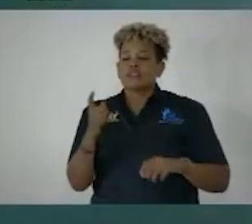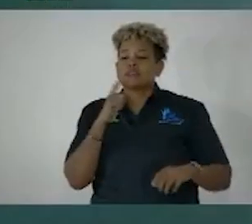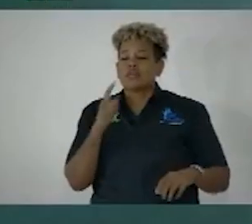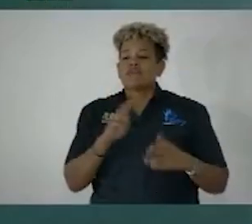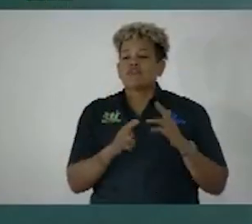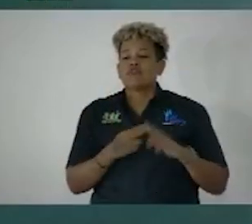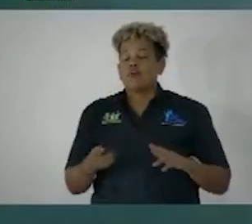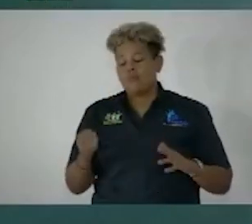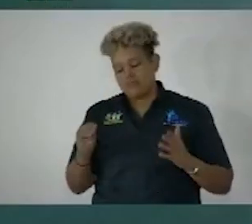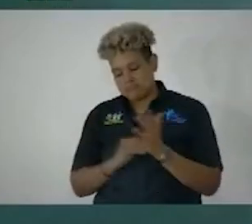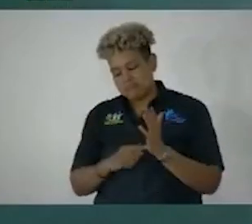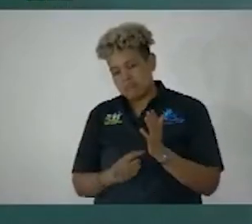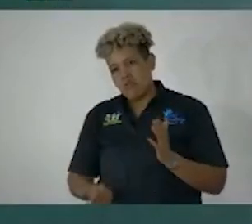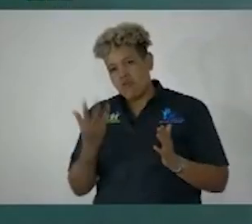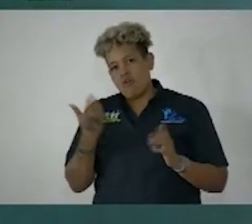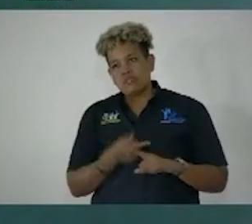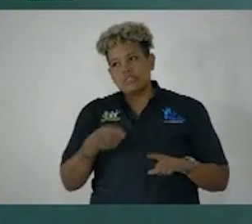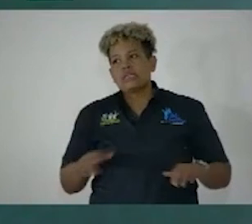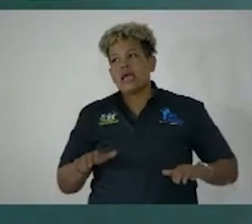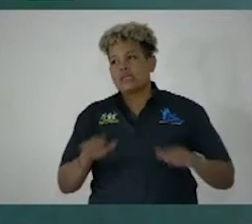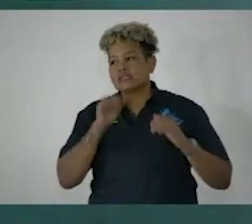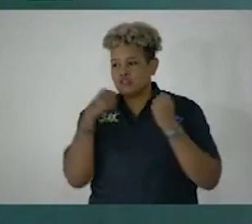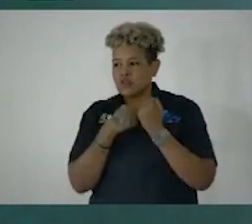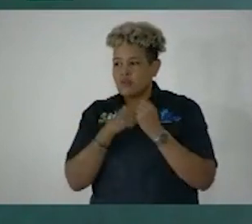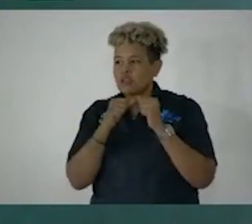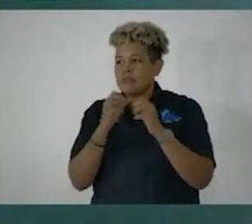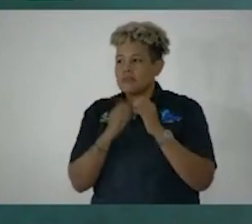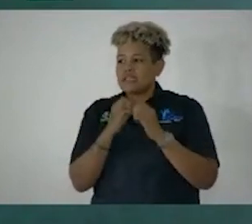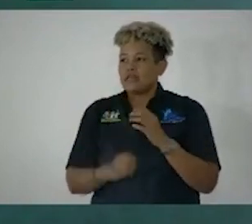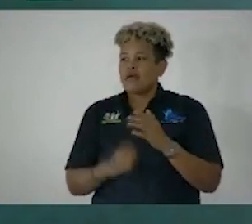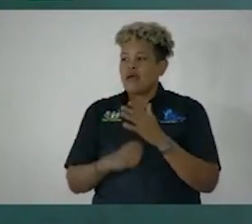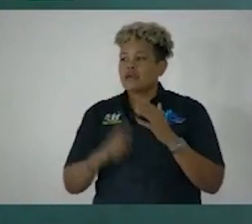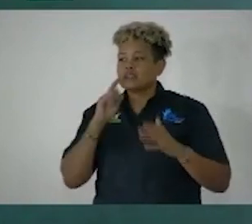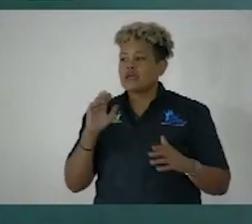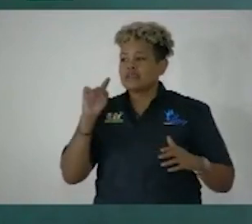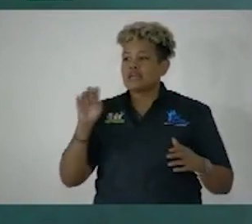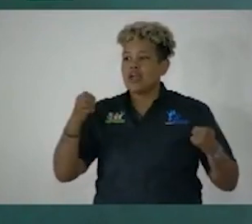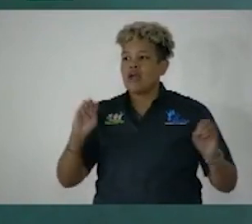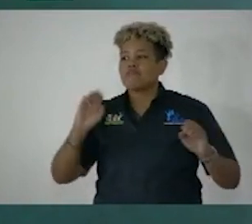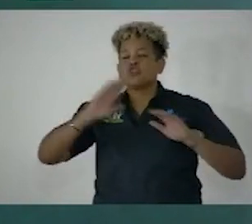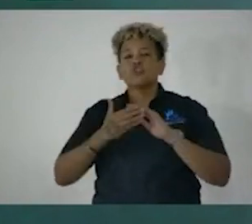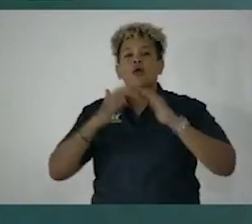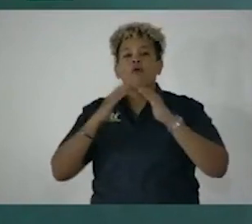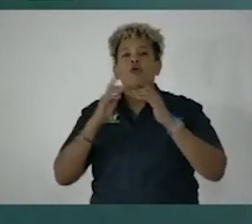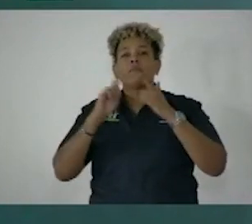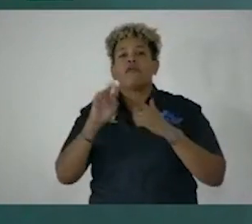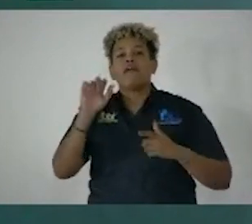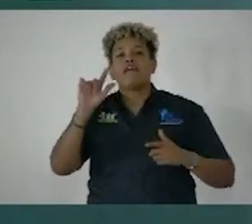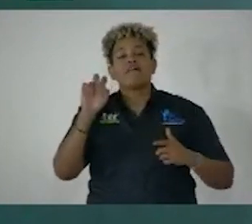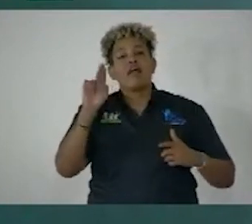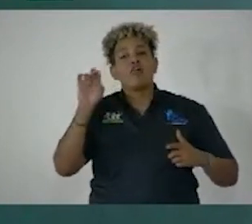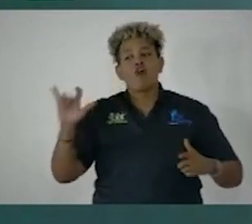there's a figure. This activity supports the maintenance costs of the Executive Office, Jamaica House, and Vale Royal.